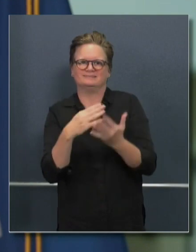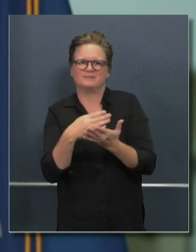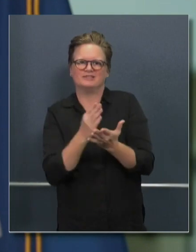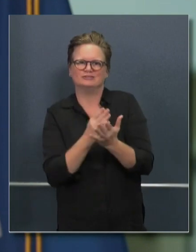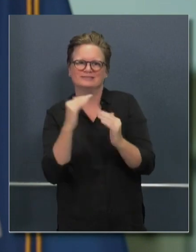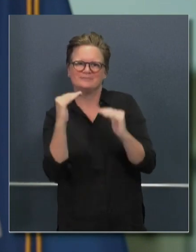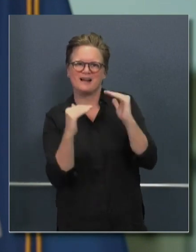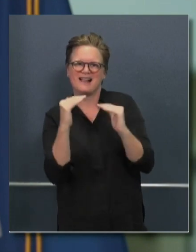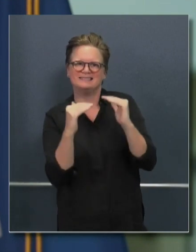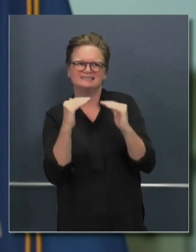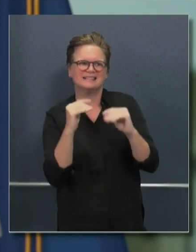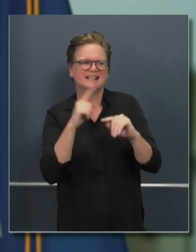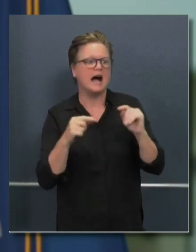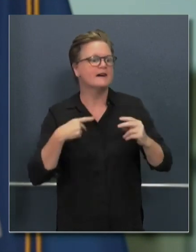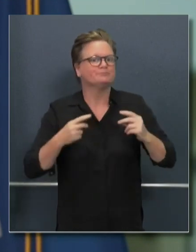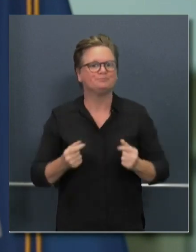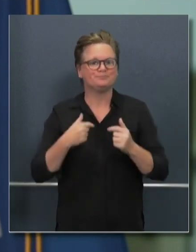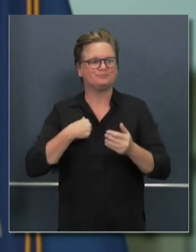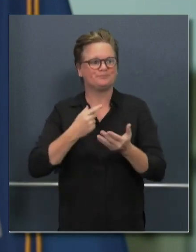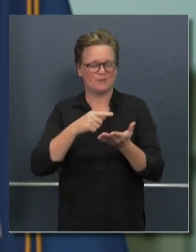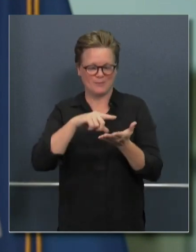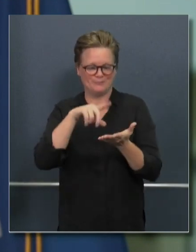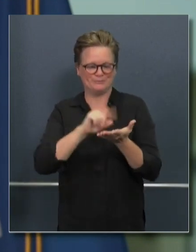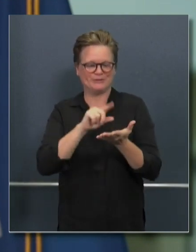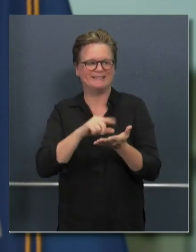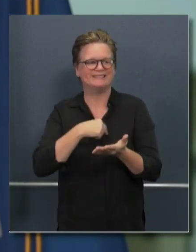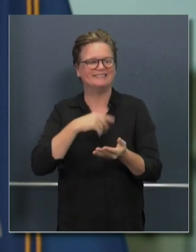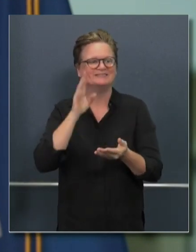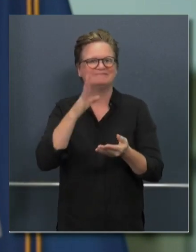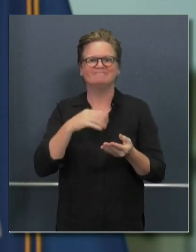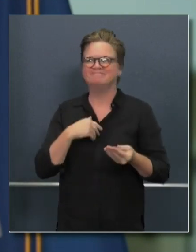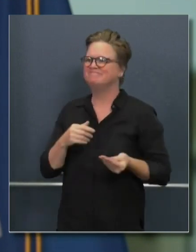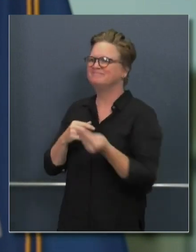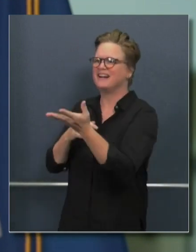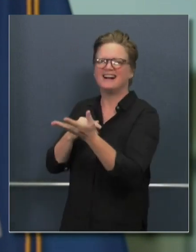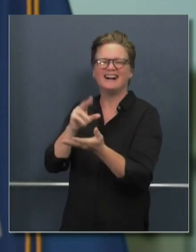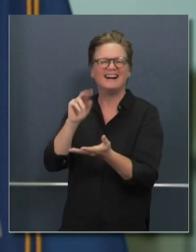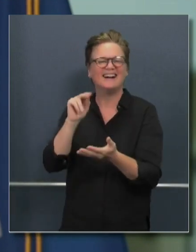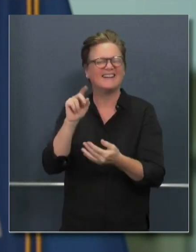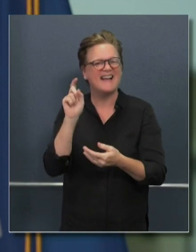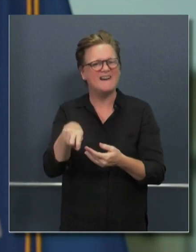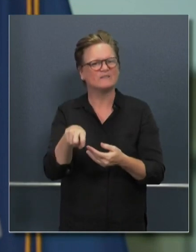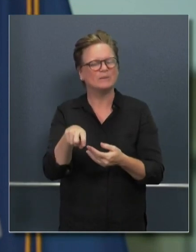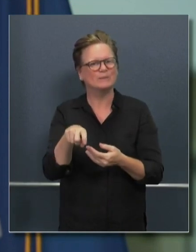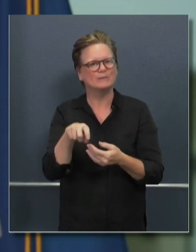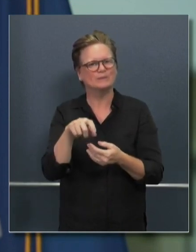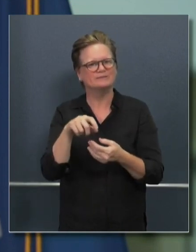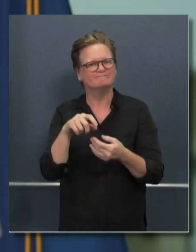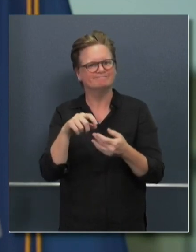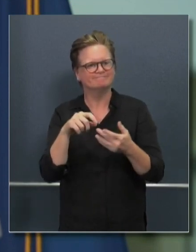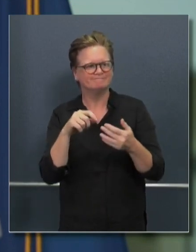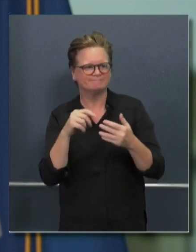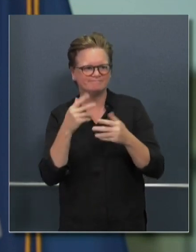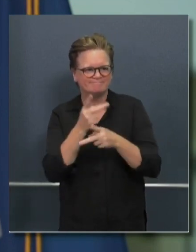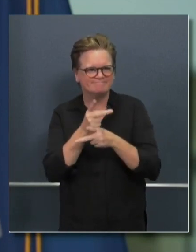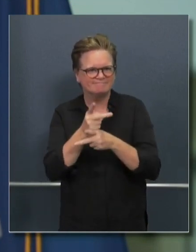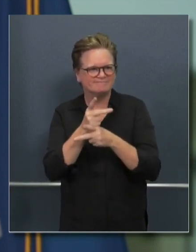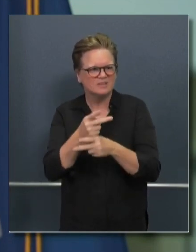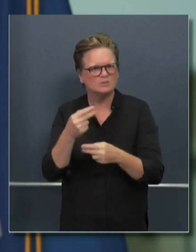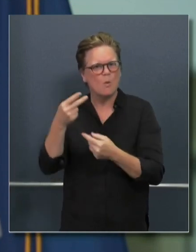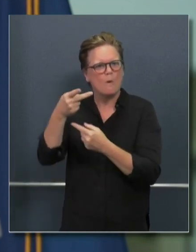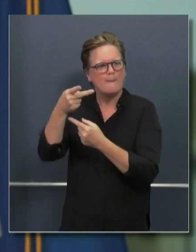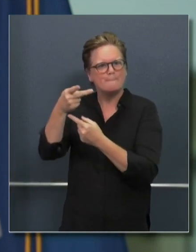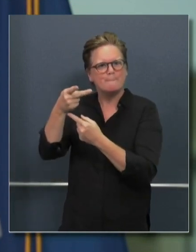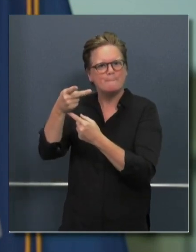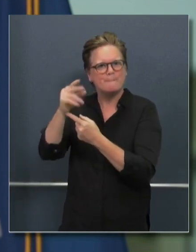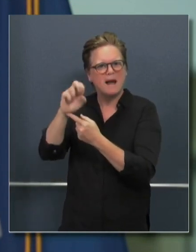large and small across this country. And so she set the mark. She put her marker down of $3 trillion. And I am